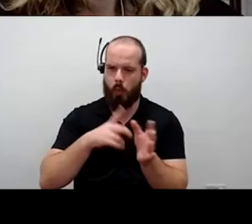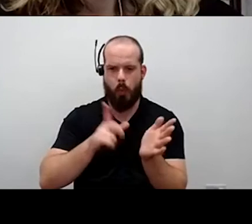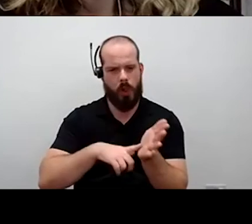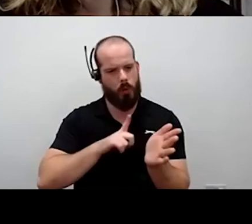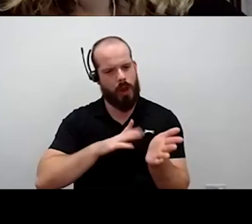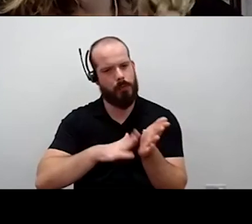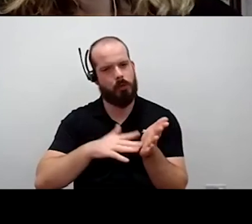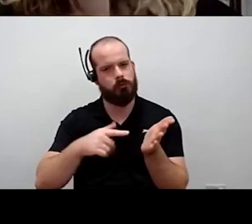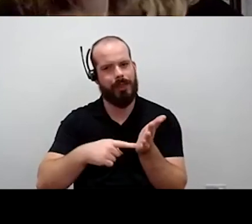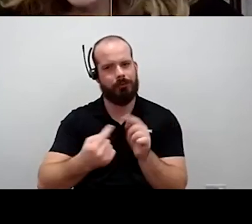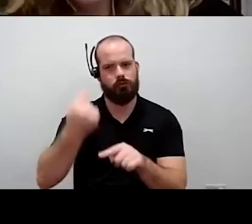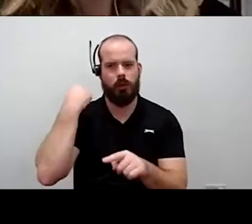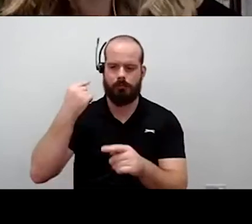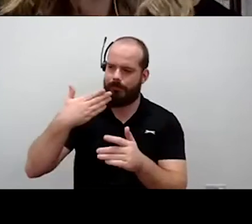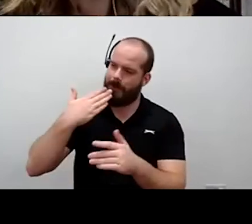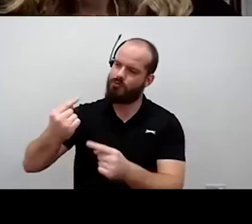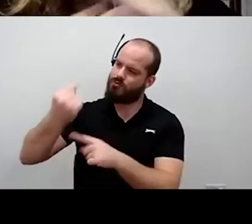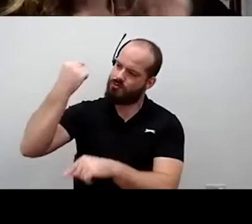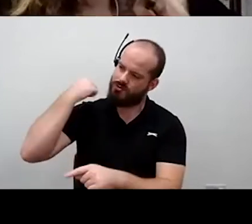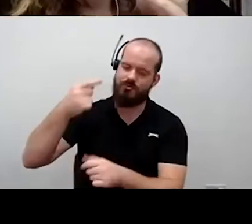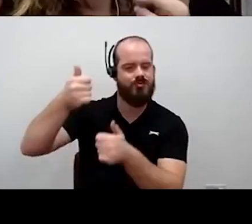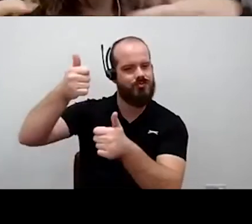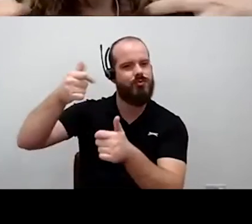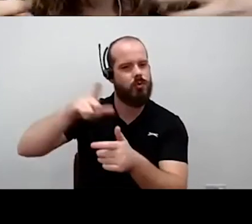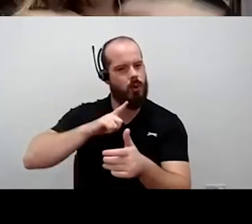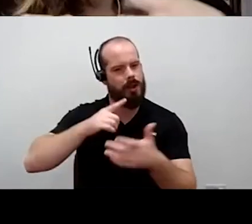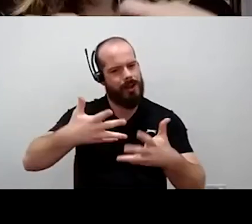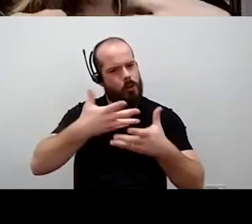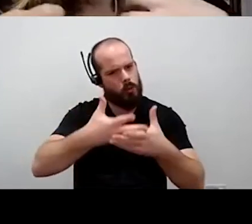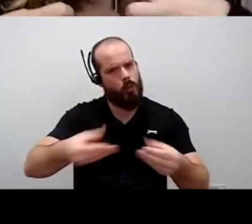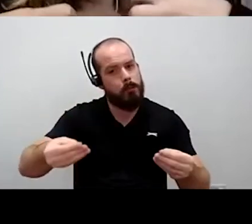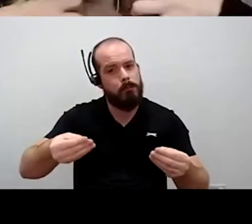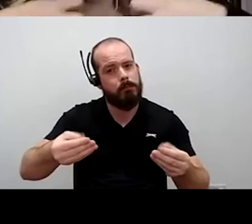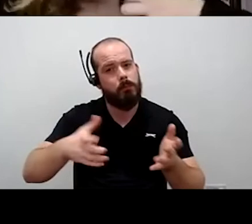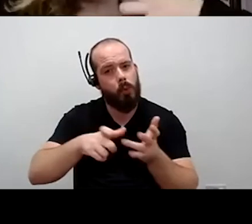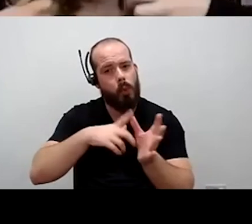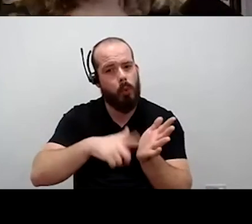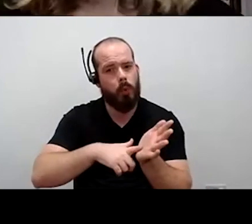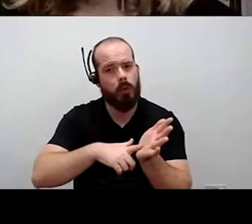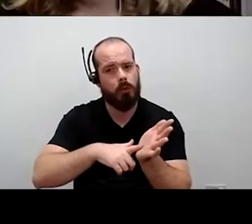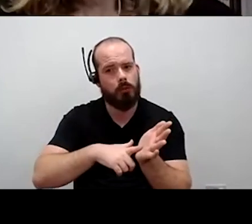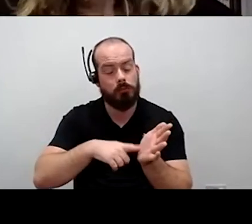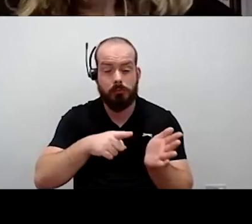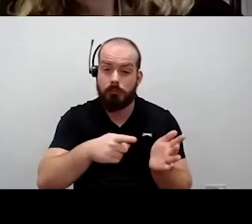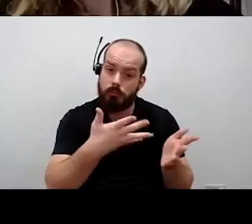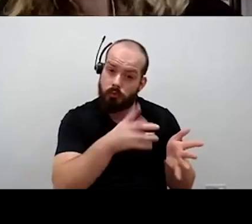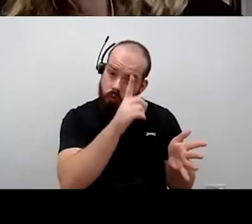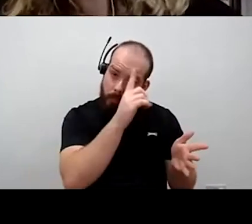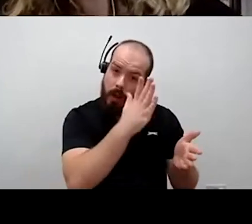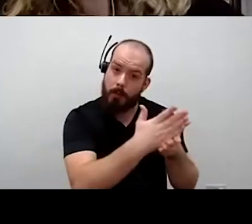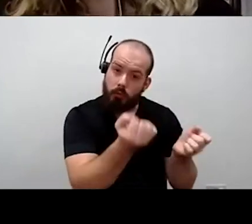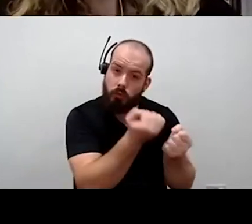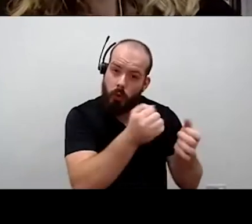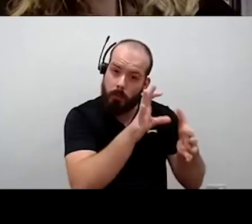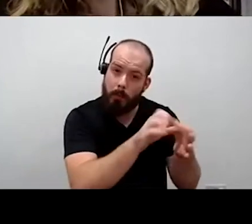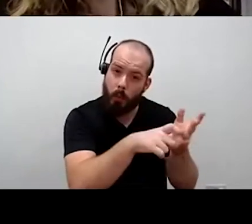Thatcher, and we should thank Margaret Thatcher. That was his argument. But I mean, is there other reasons why Germany is particularly attached to coal? Yeah,